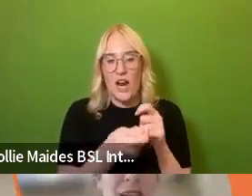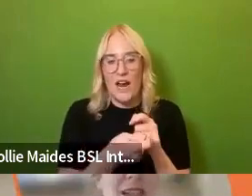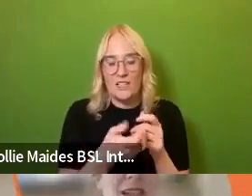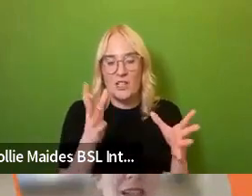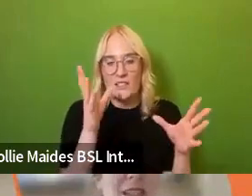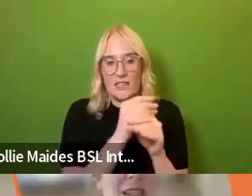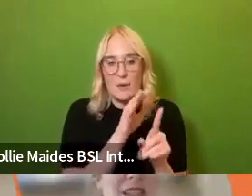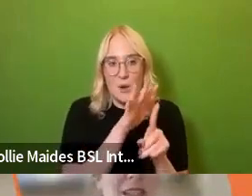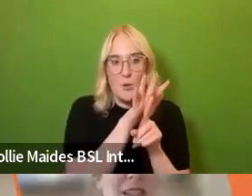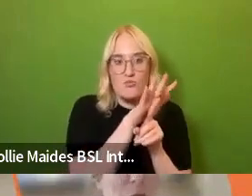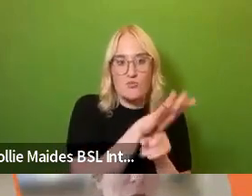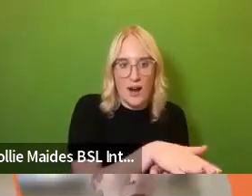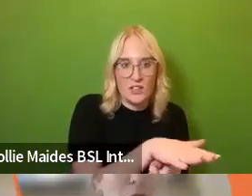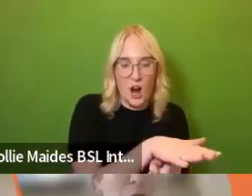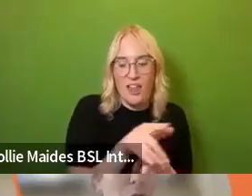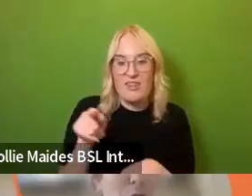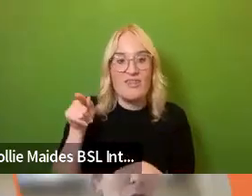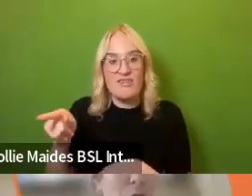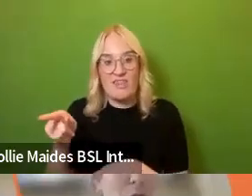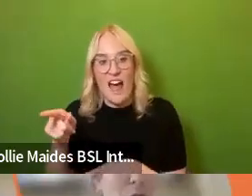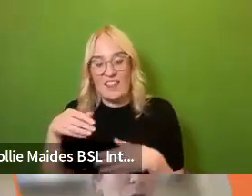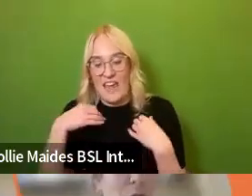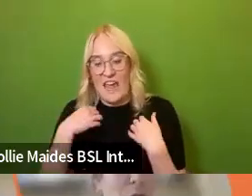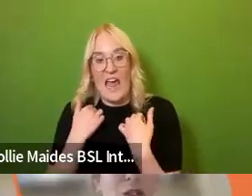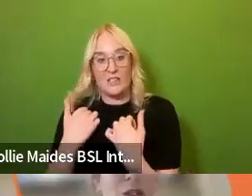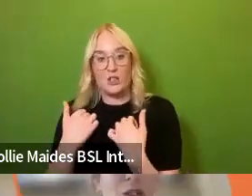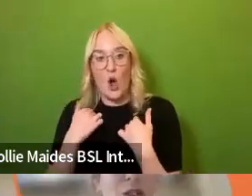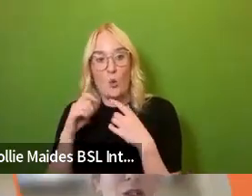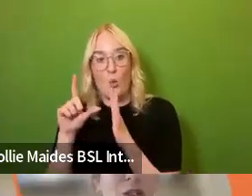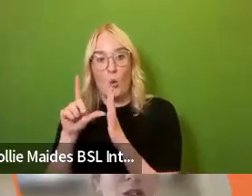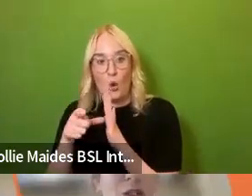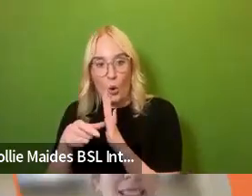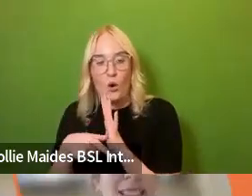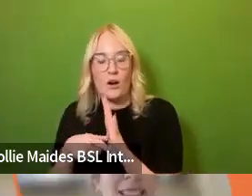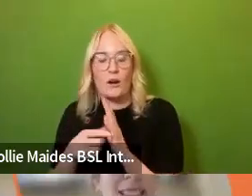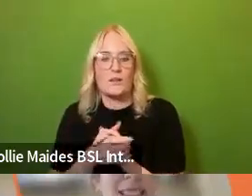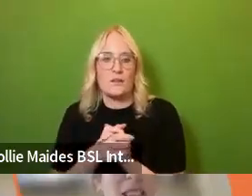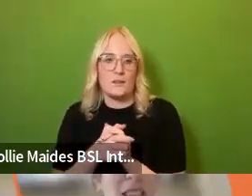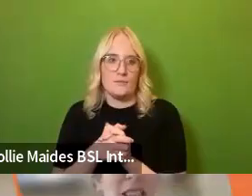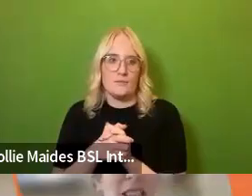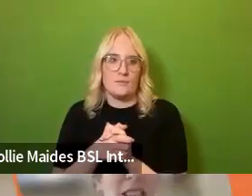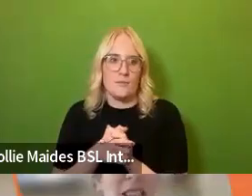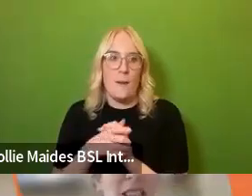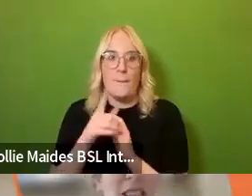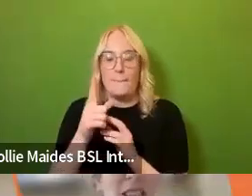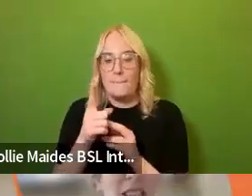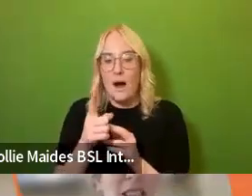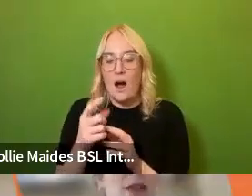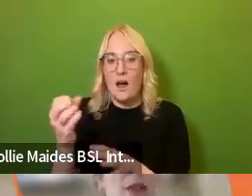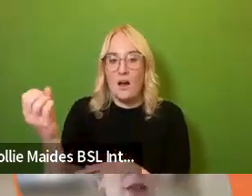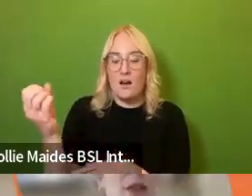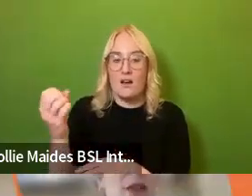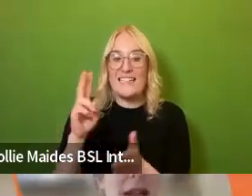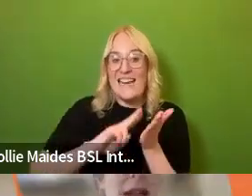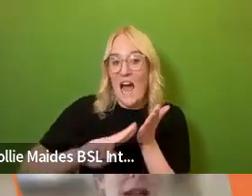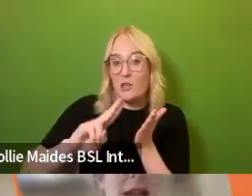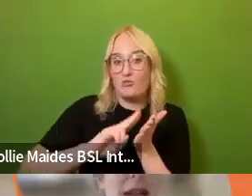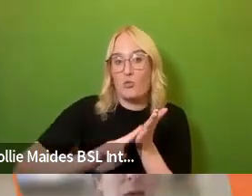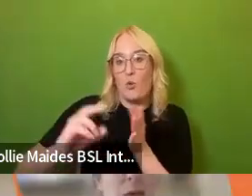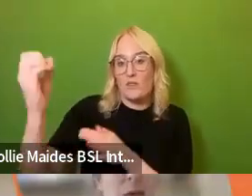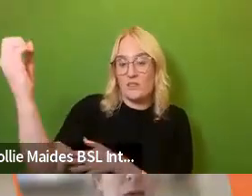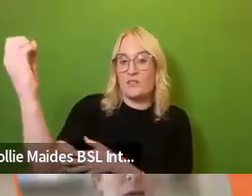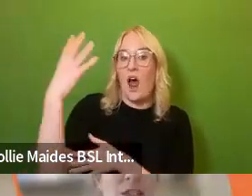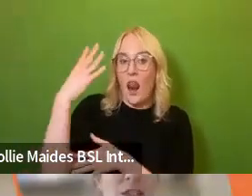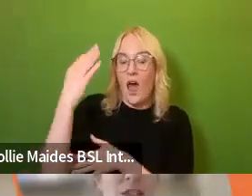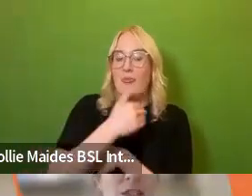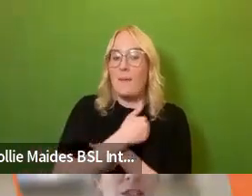change the internal clock. But exposure to natural sunlight, especially in the morning, is the most powerful